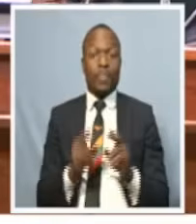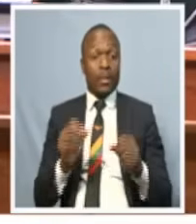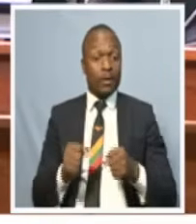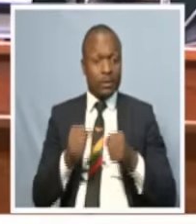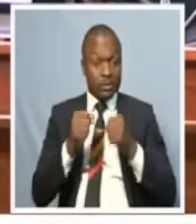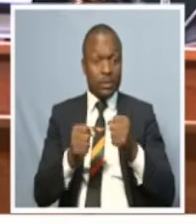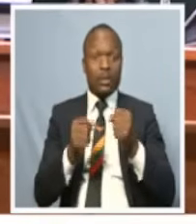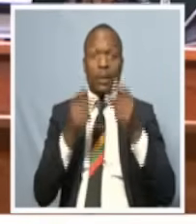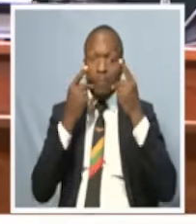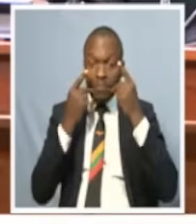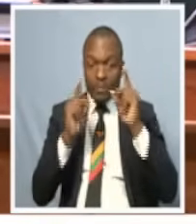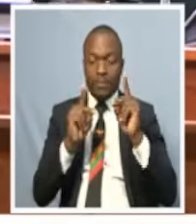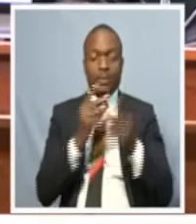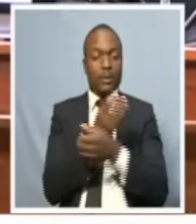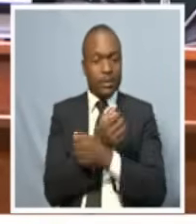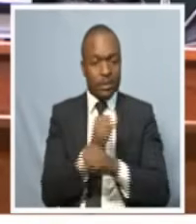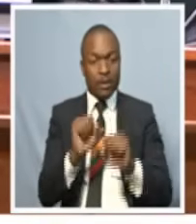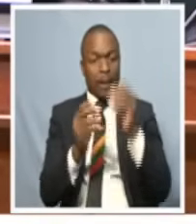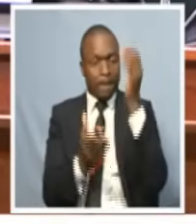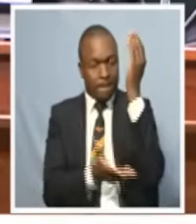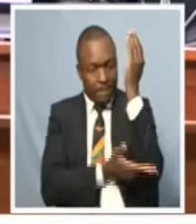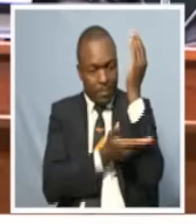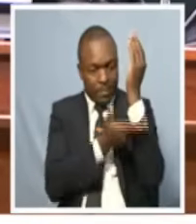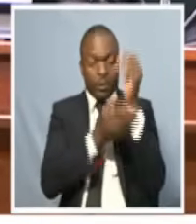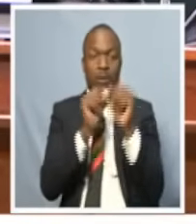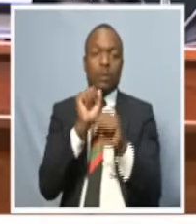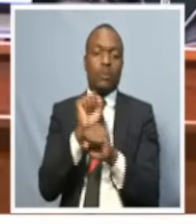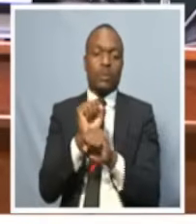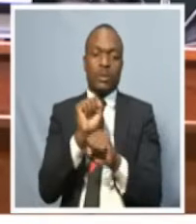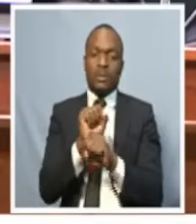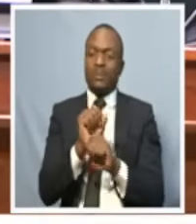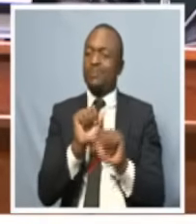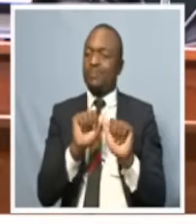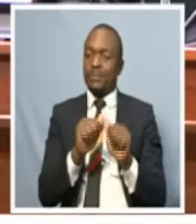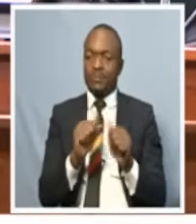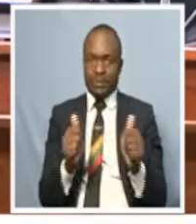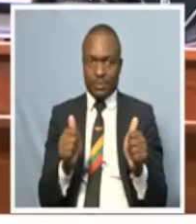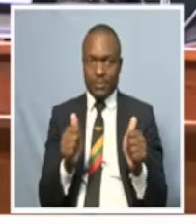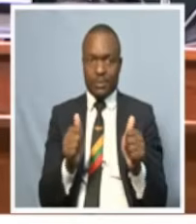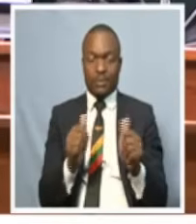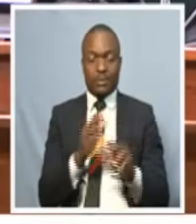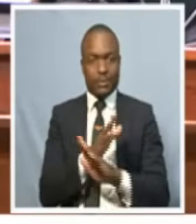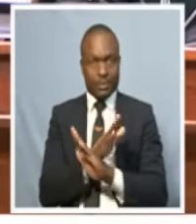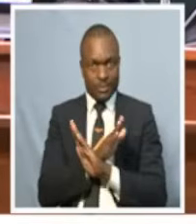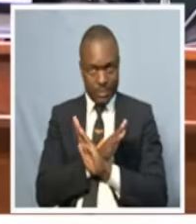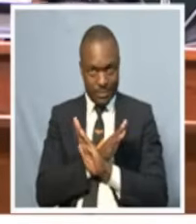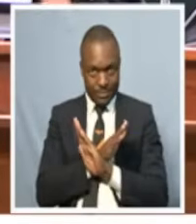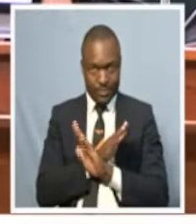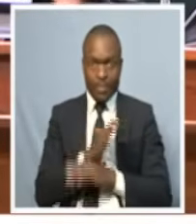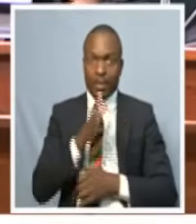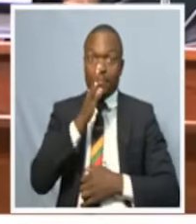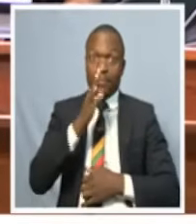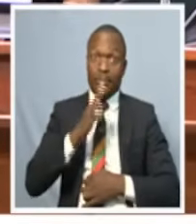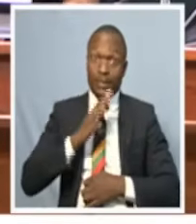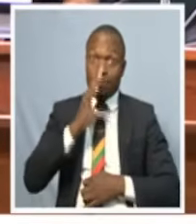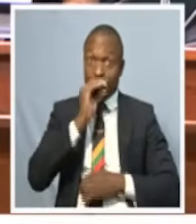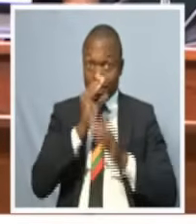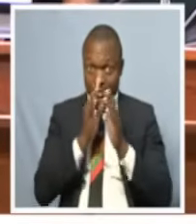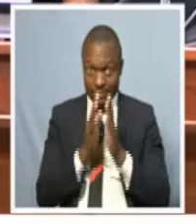public safety, and improve operational effectiveness across the country. Madam